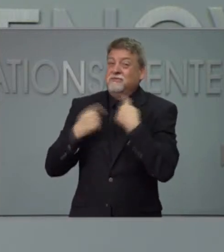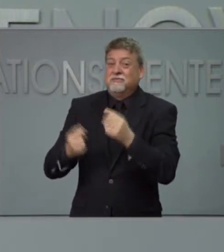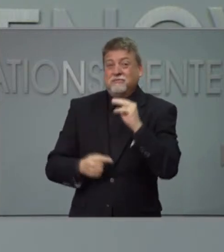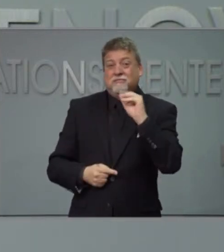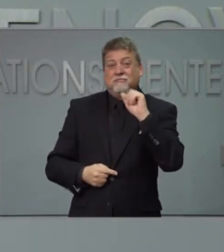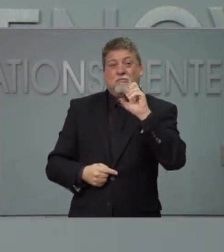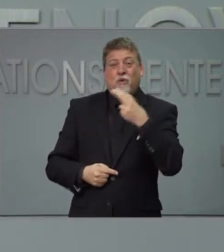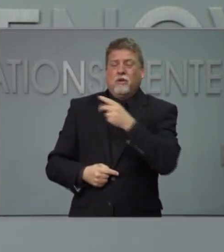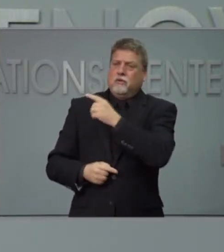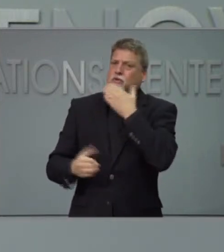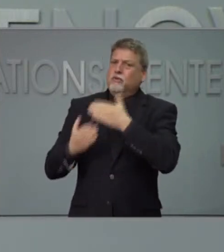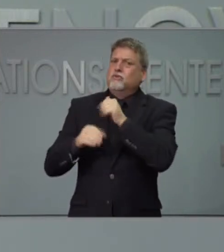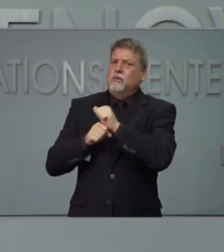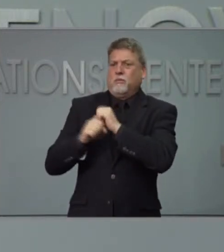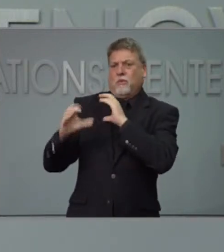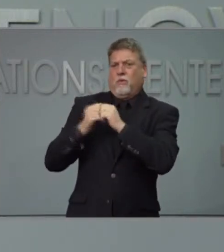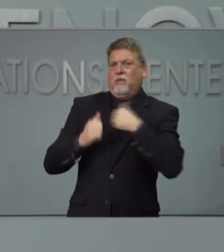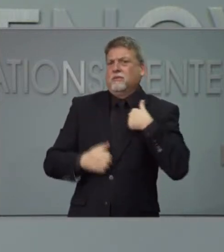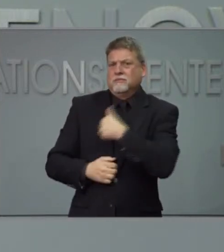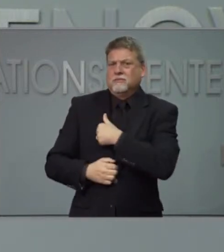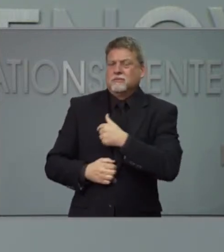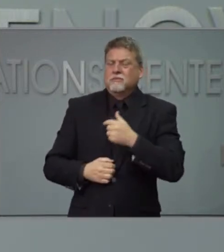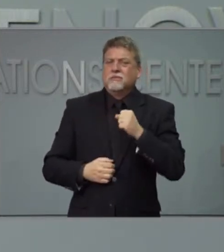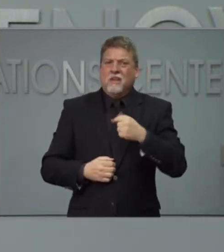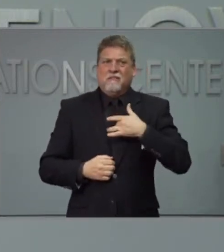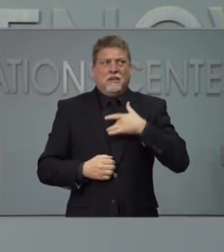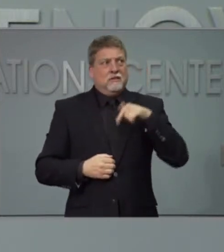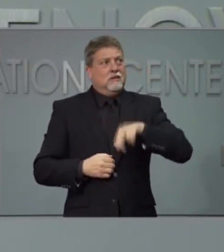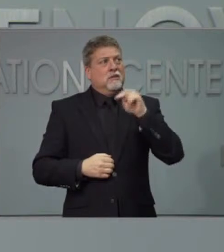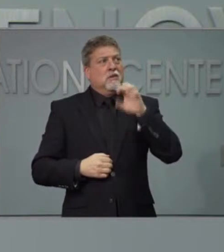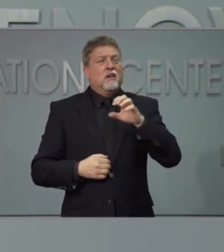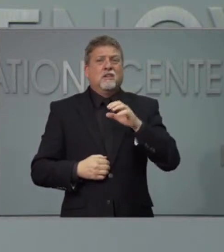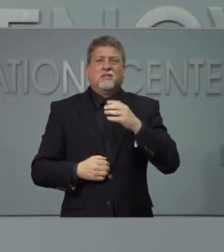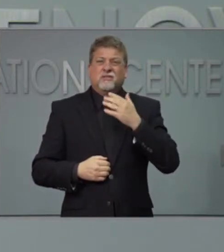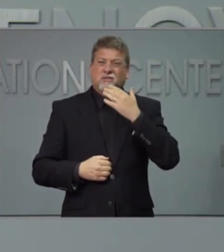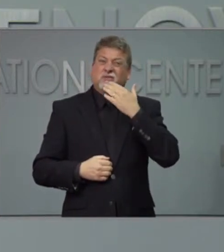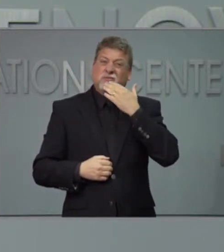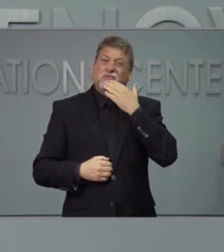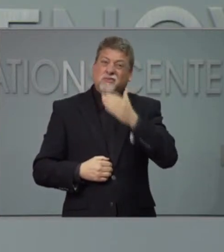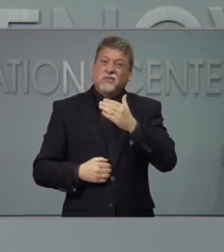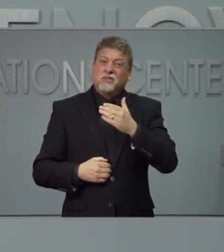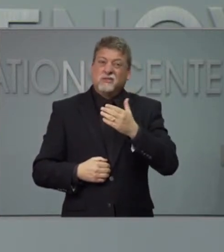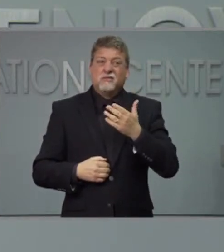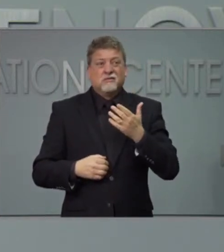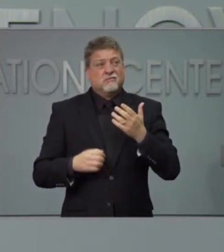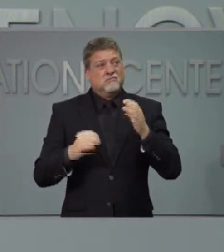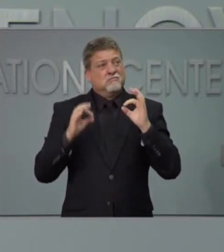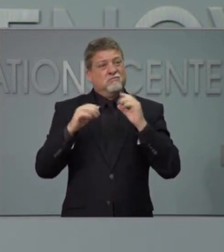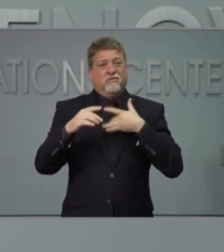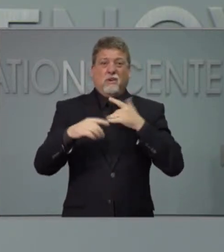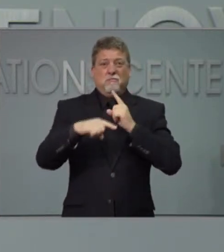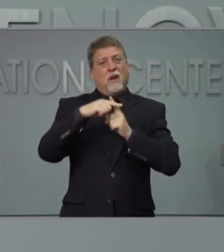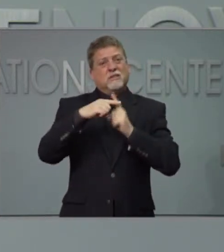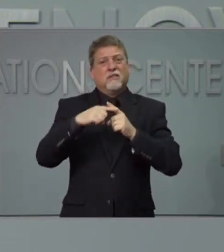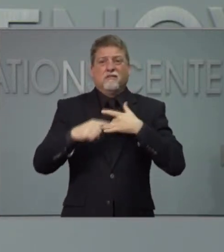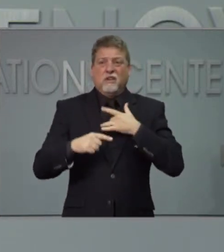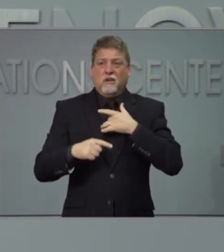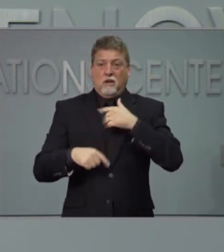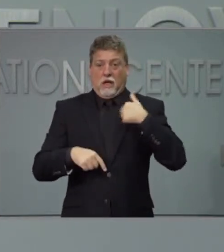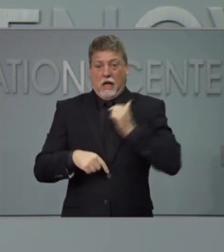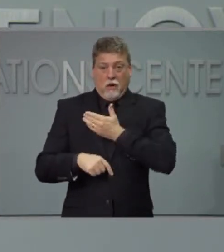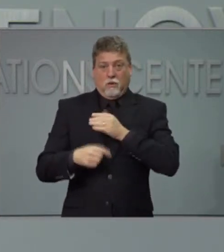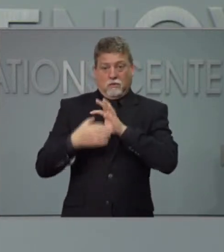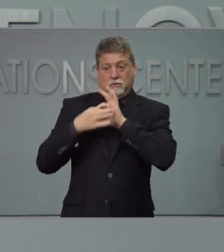really, I feel like we are well positioned as a state to certainly be aware of what is happening and do our best